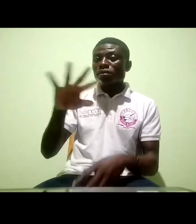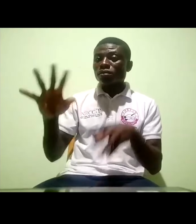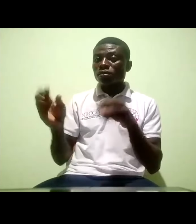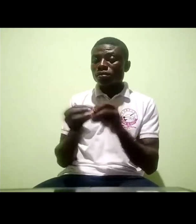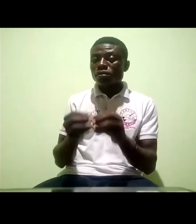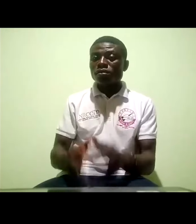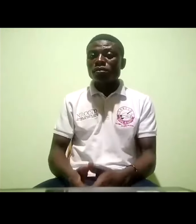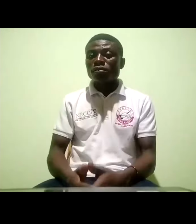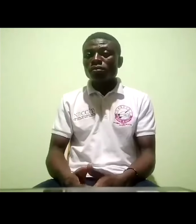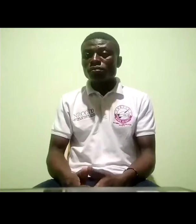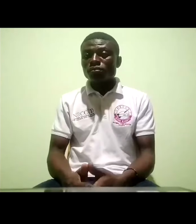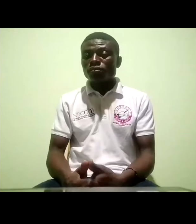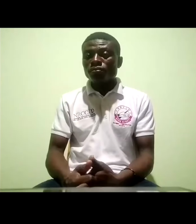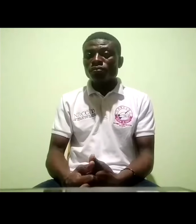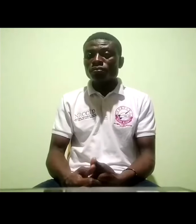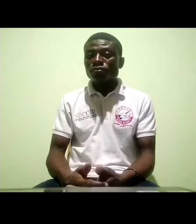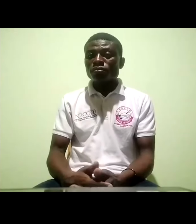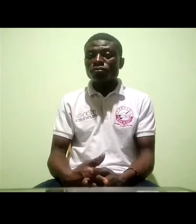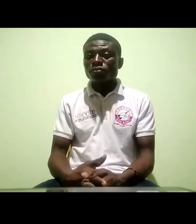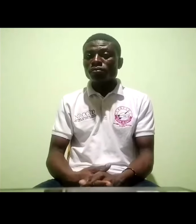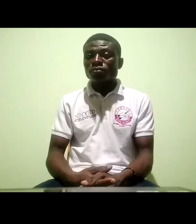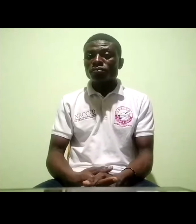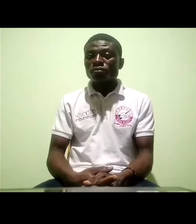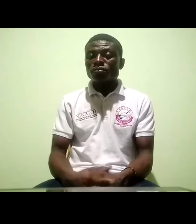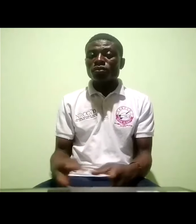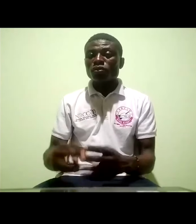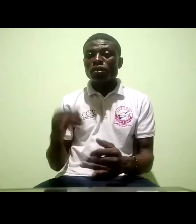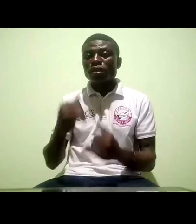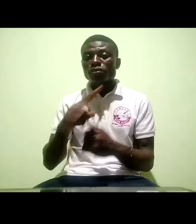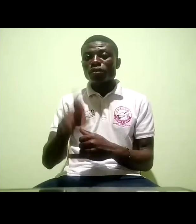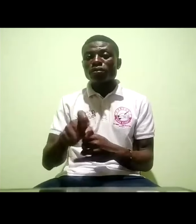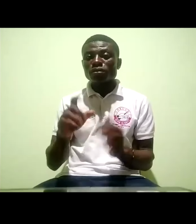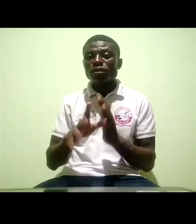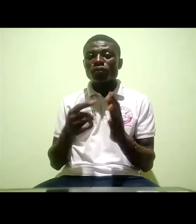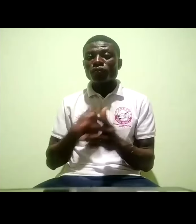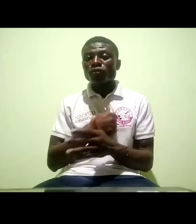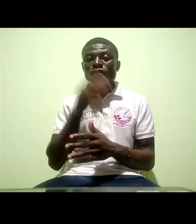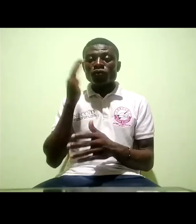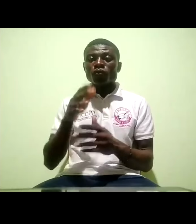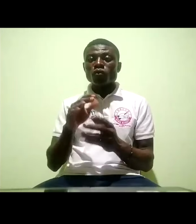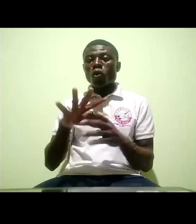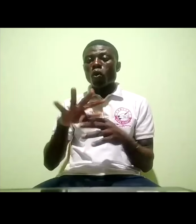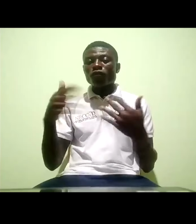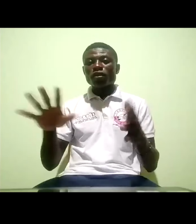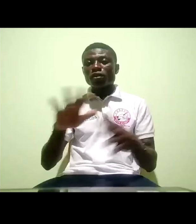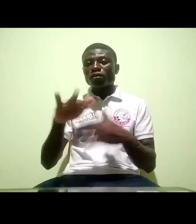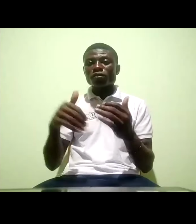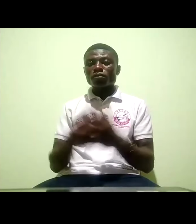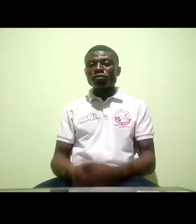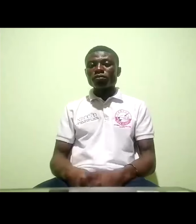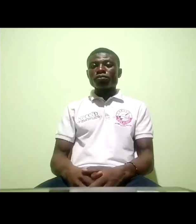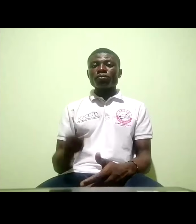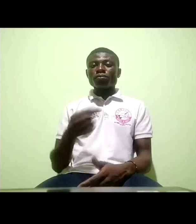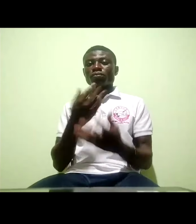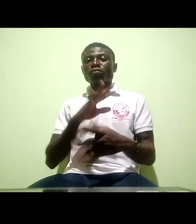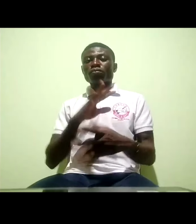to add to it whilst I go through our last questions? Then we will be wrapping up. I want to add just 1